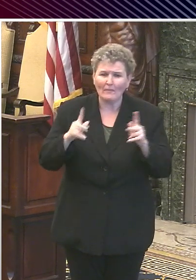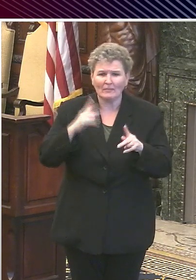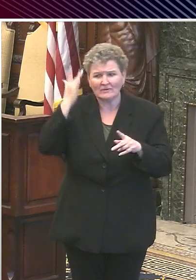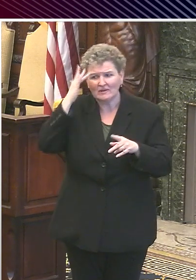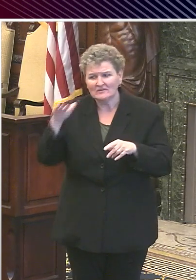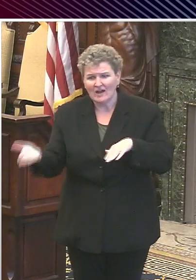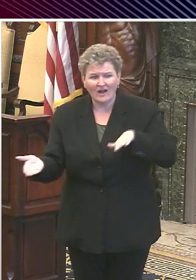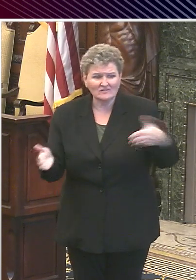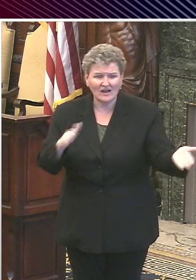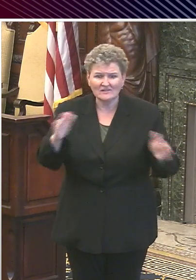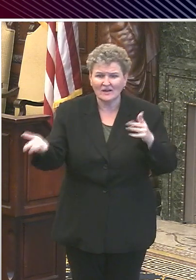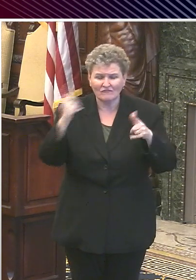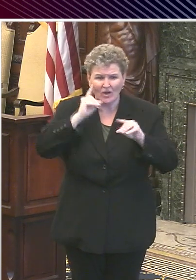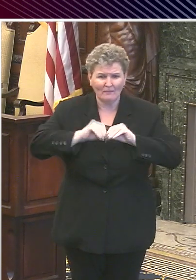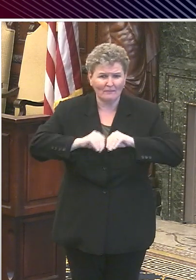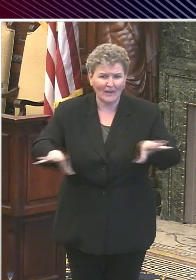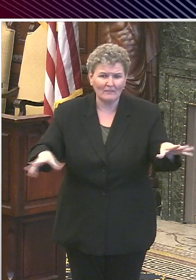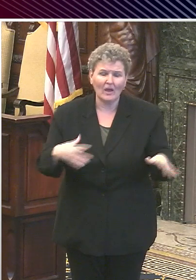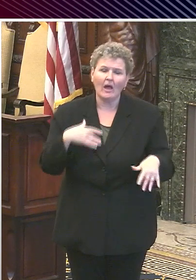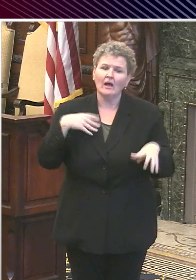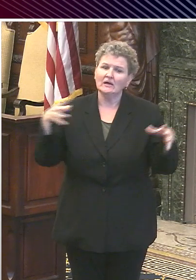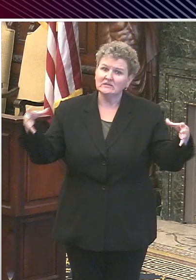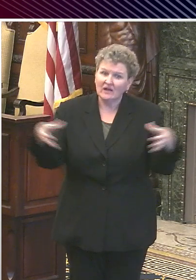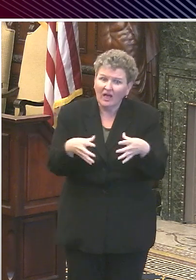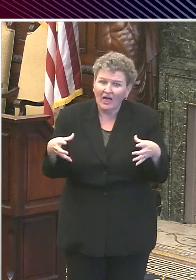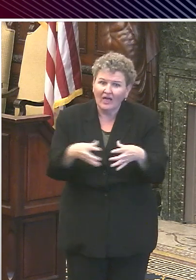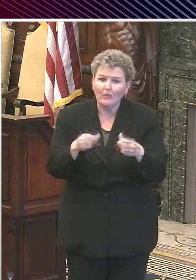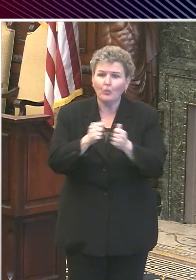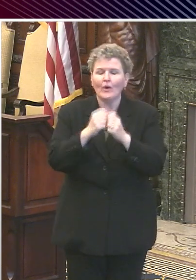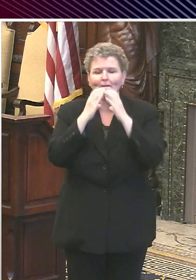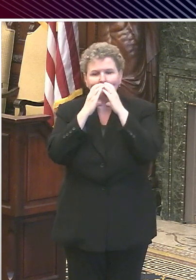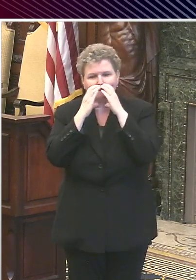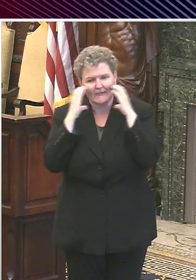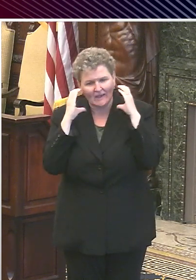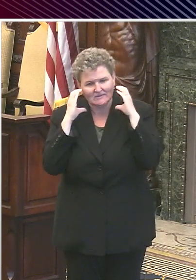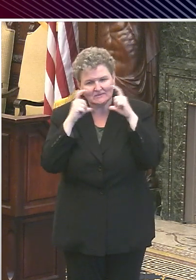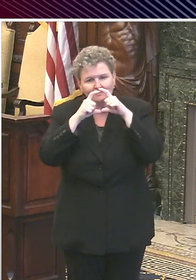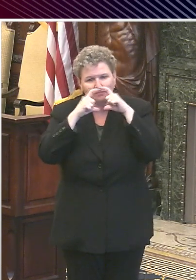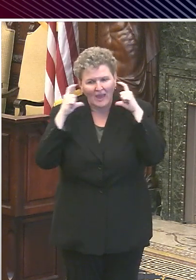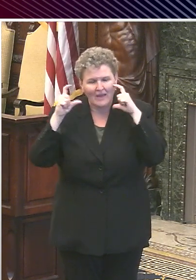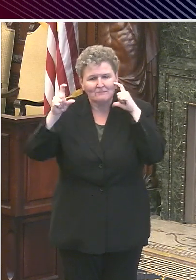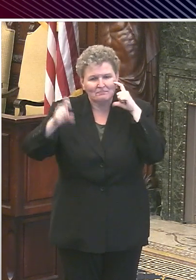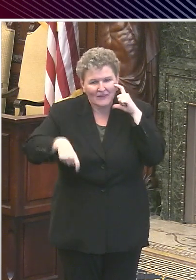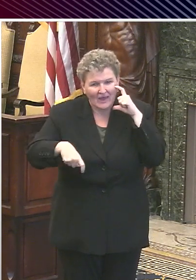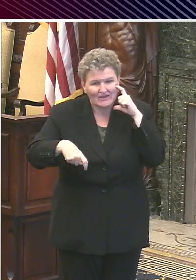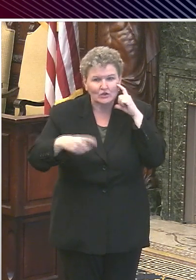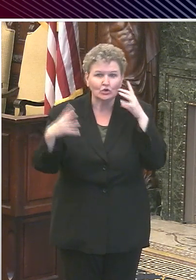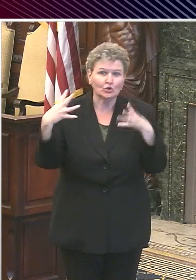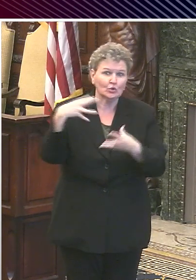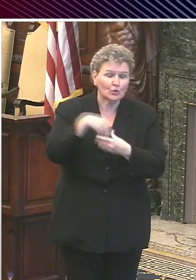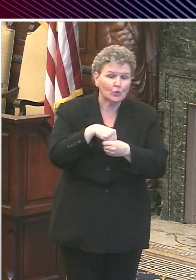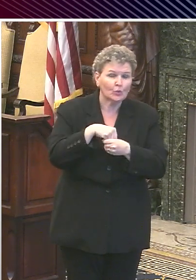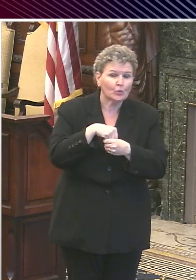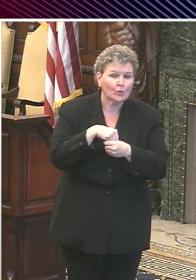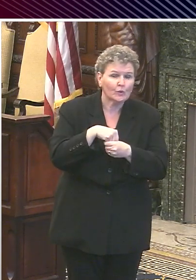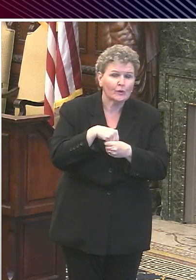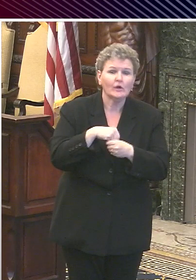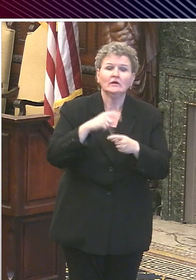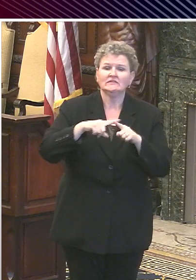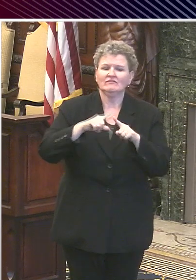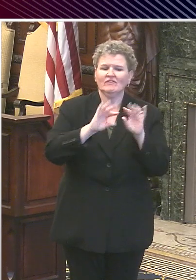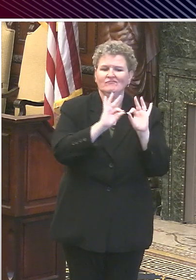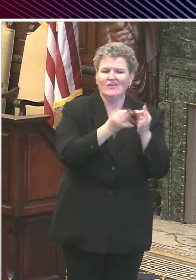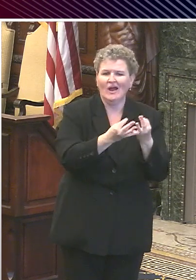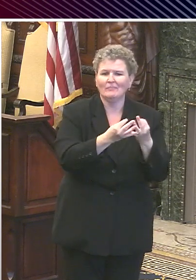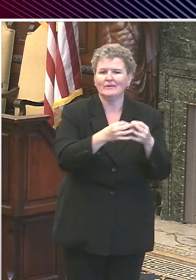everyone is avoid gatherings, wear a mask when you're near others, and that includes when you're near your relatives and includes when you're